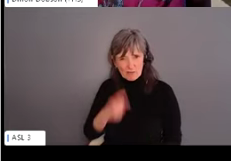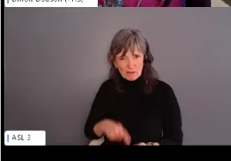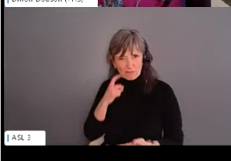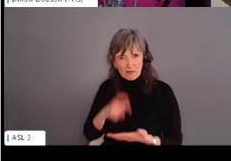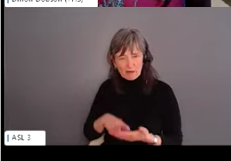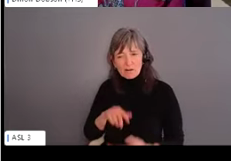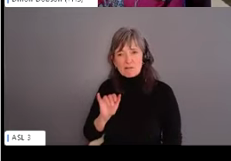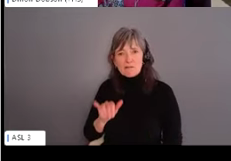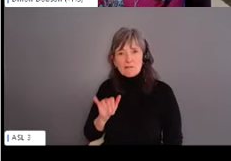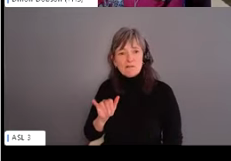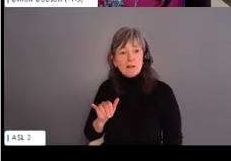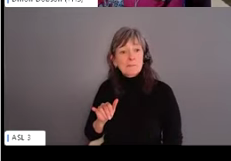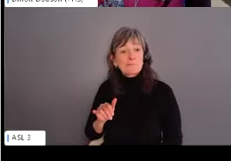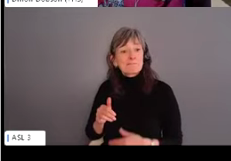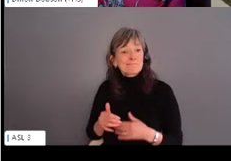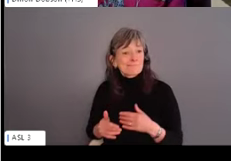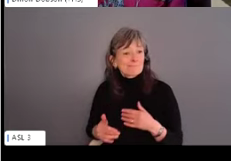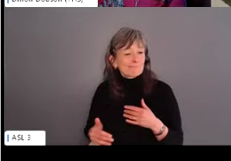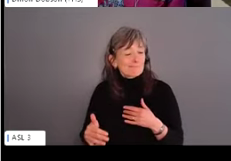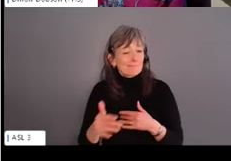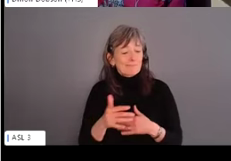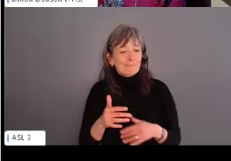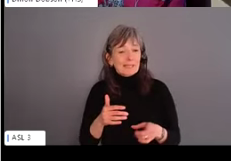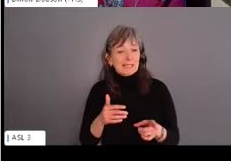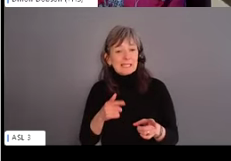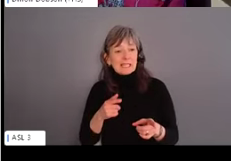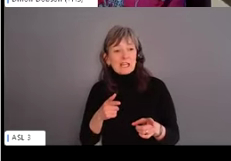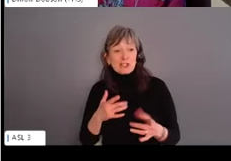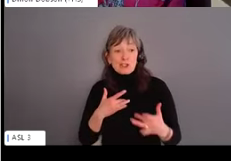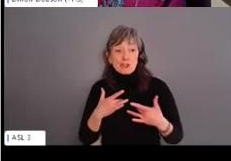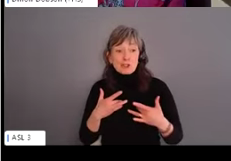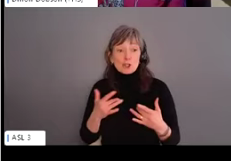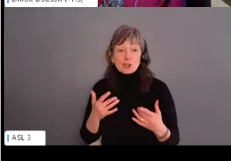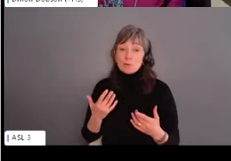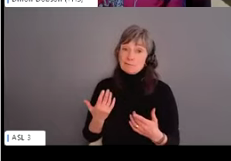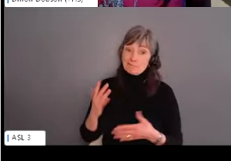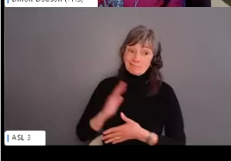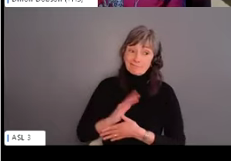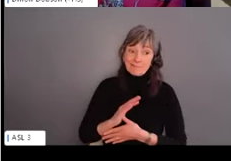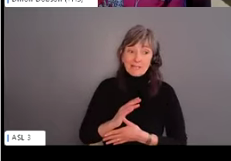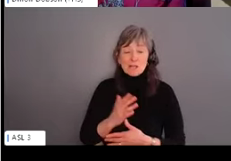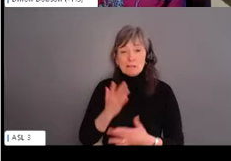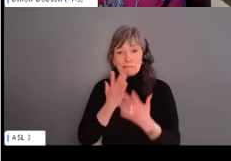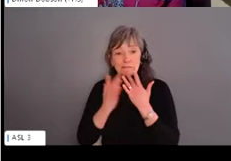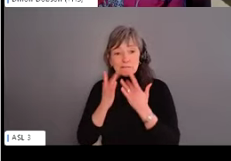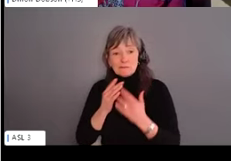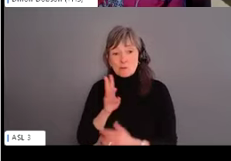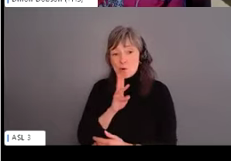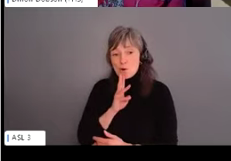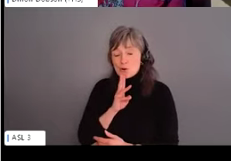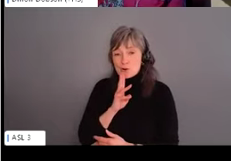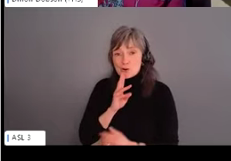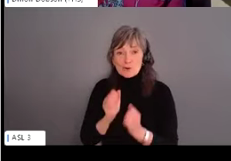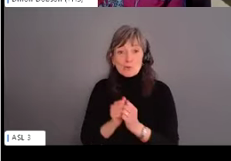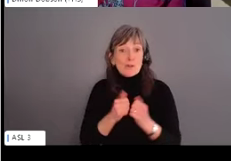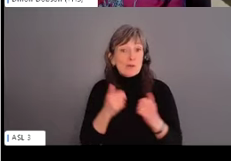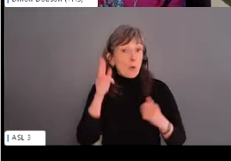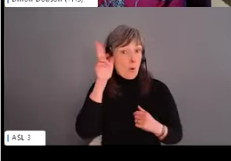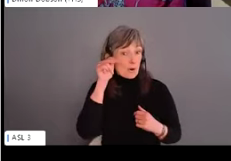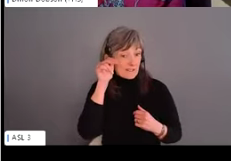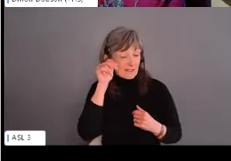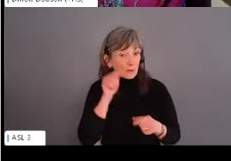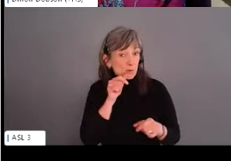Following being particularly concerned about the lack of water fountains for what was working horses in Toronto, in 1887, he